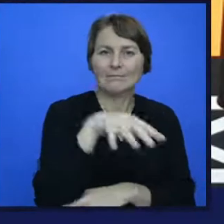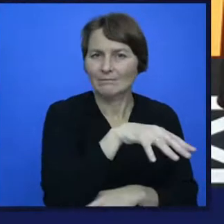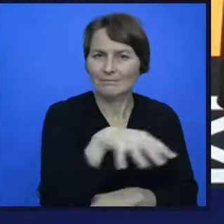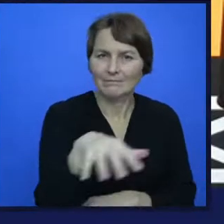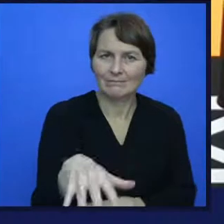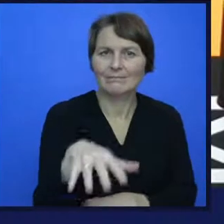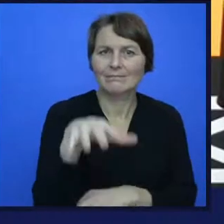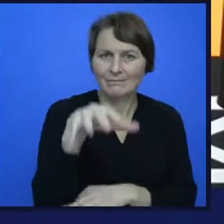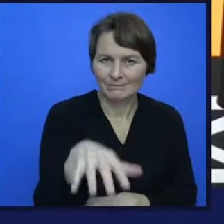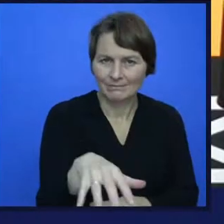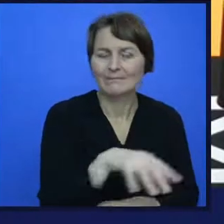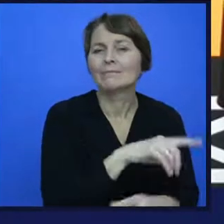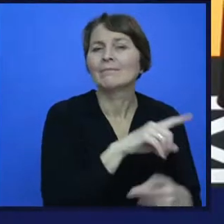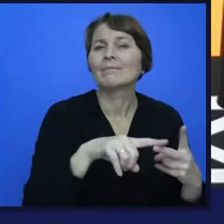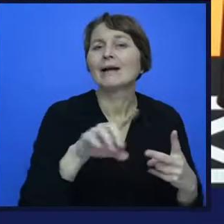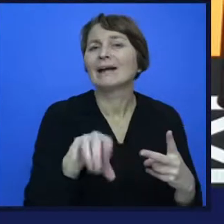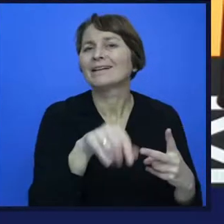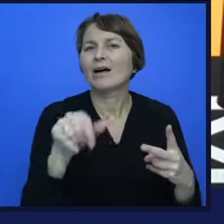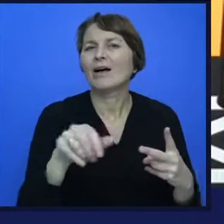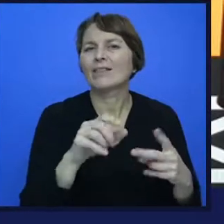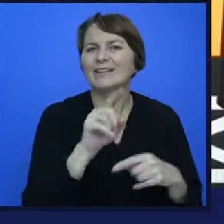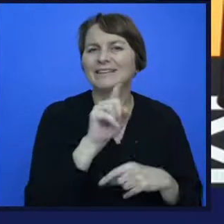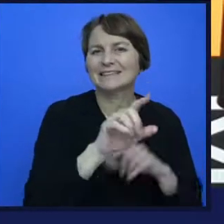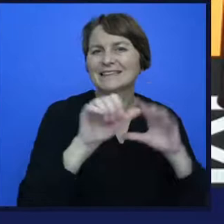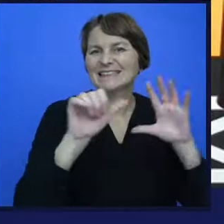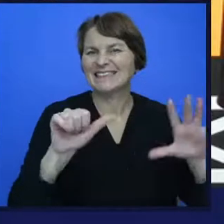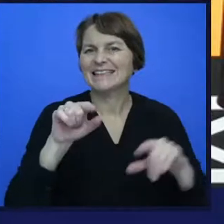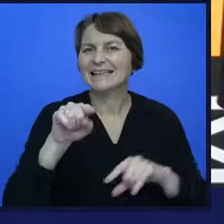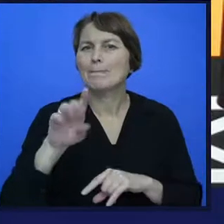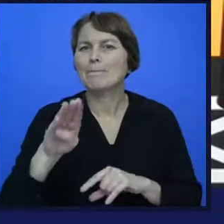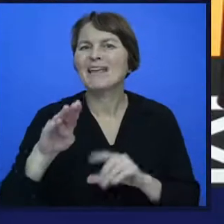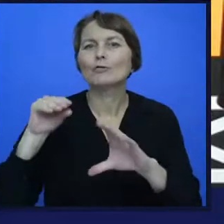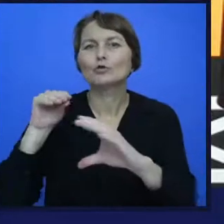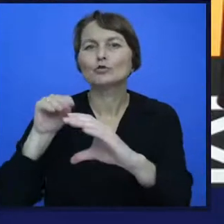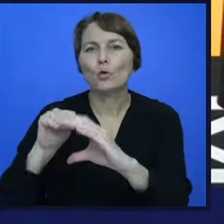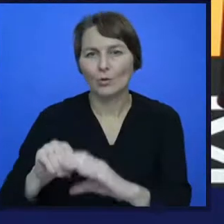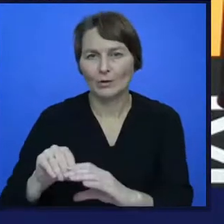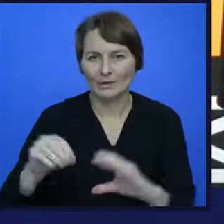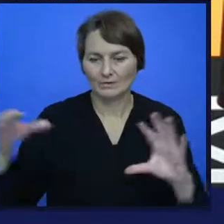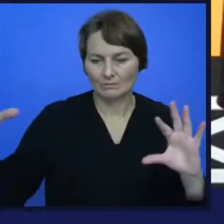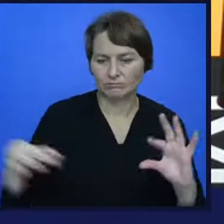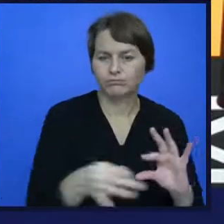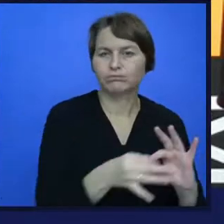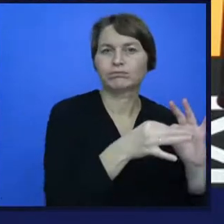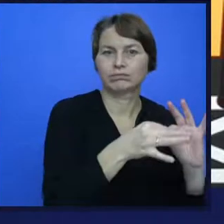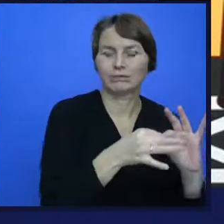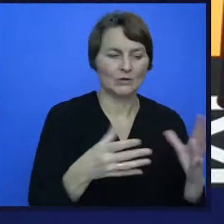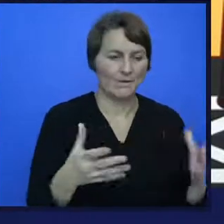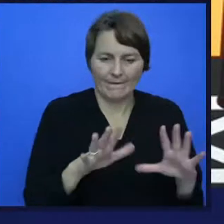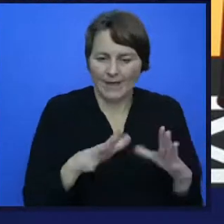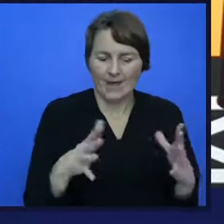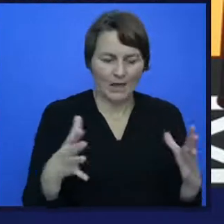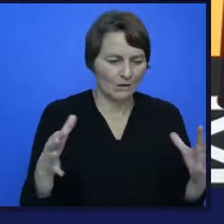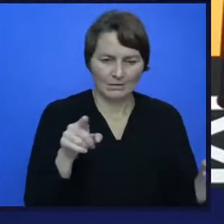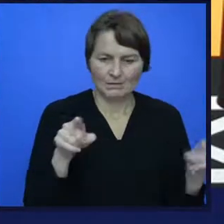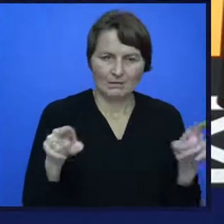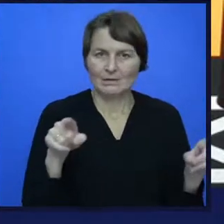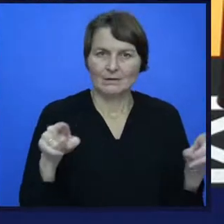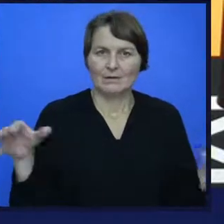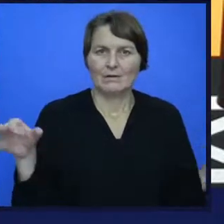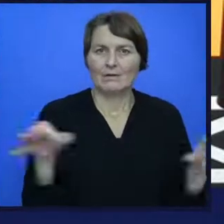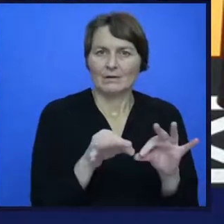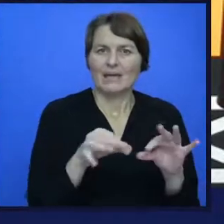a 16 gig micro SD for storage. You know, that's what we had to play with in terms of an environment to have